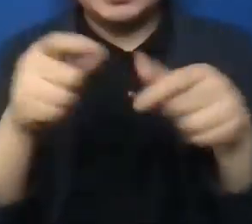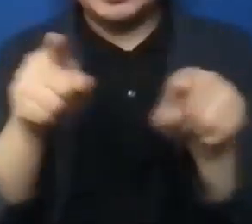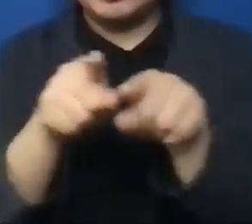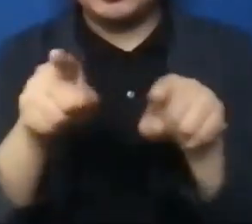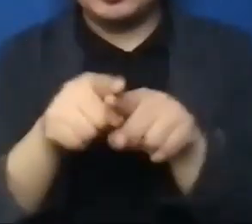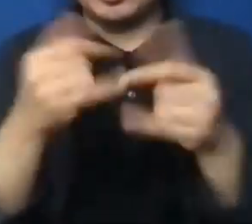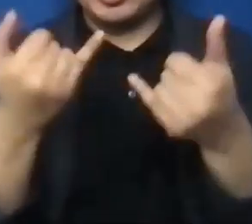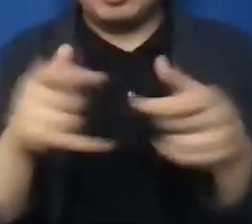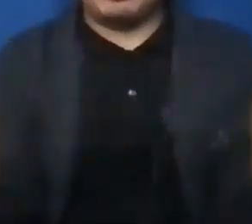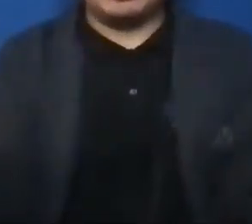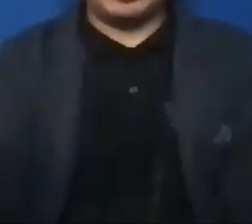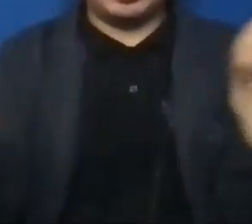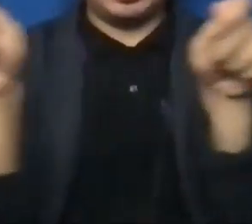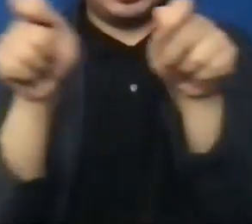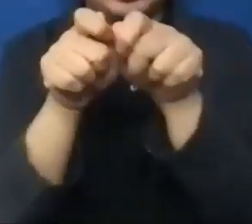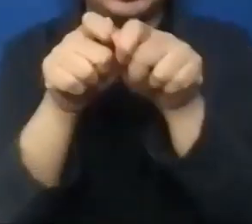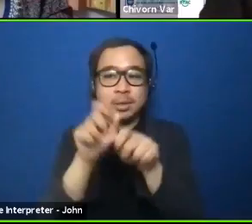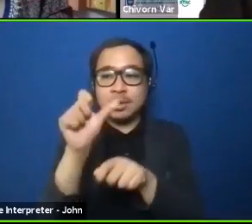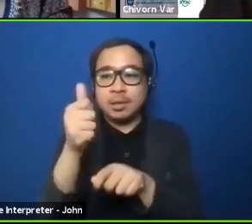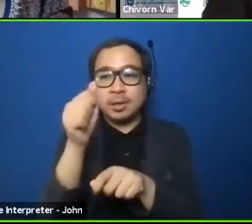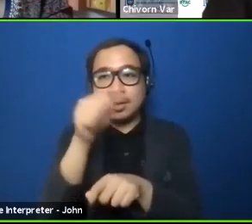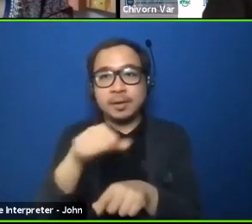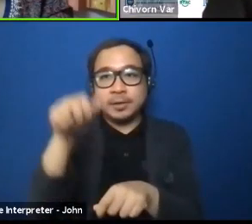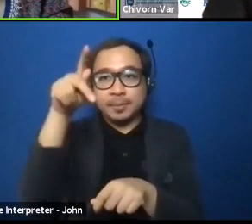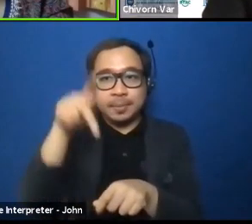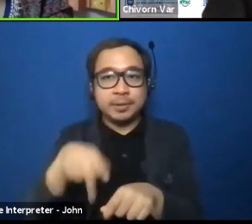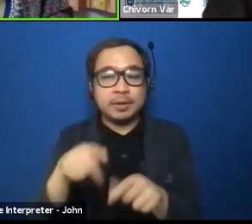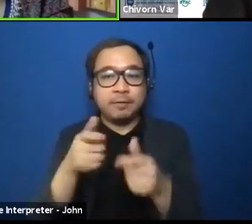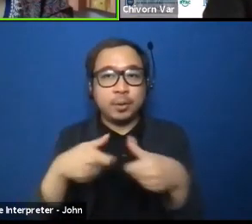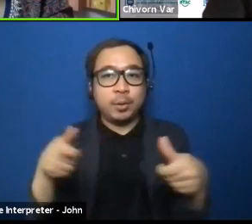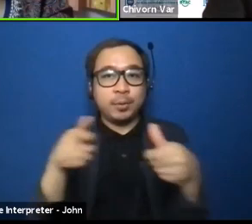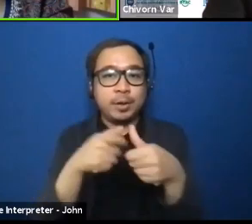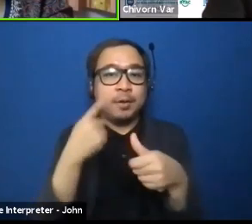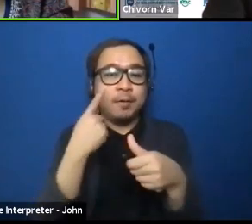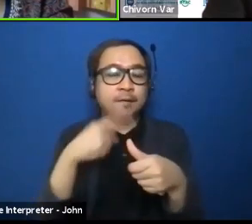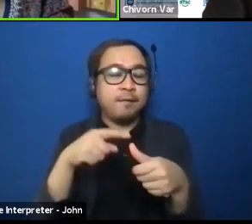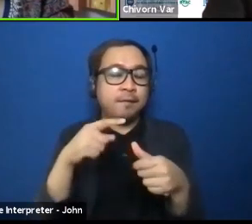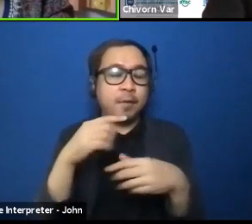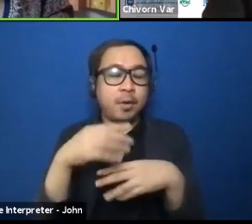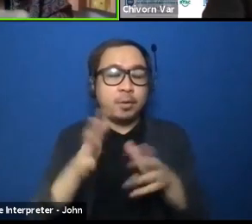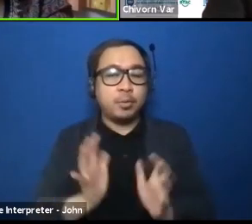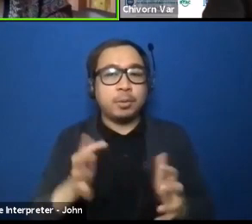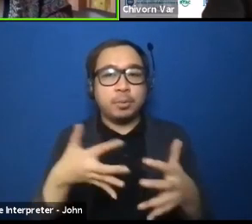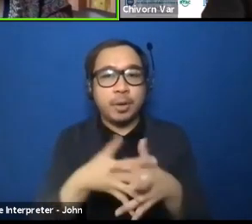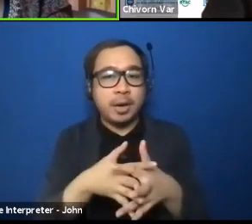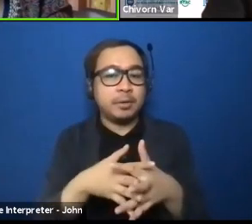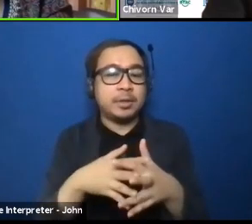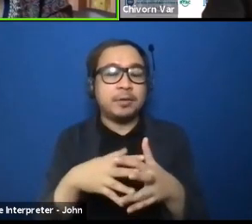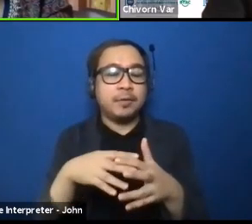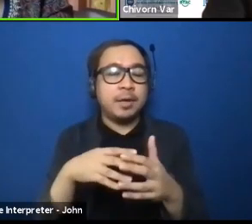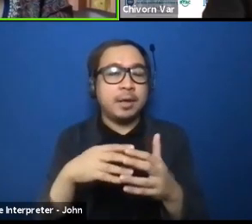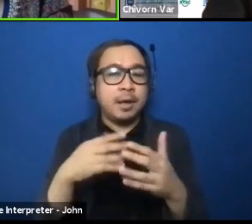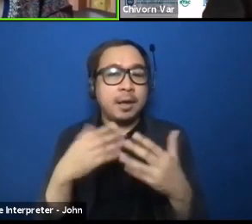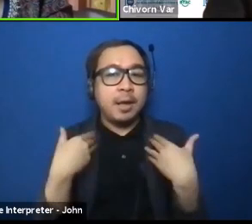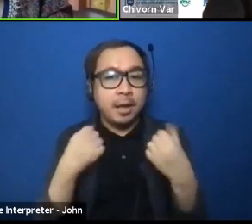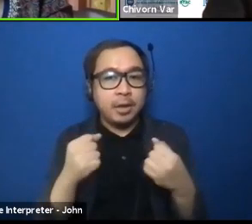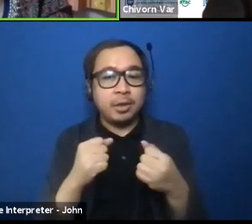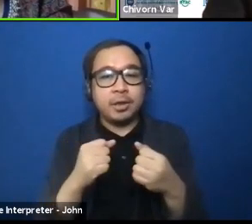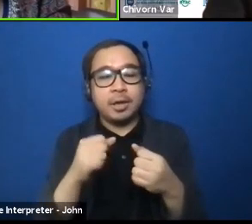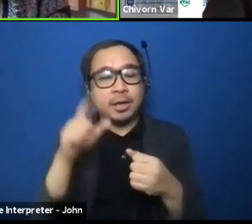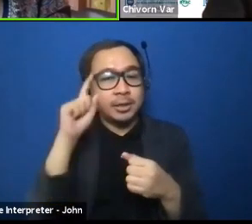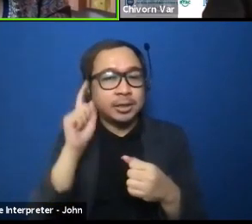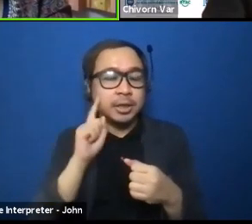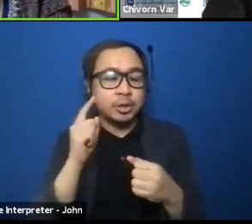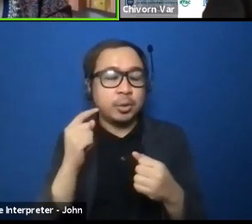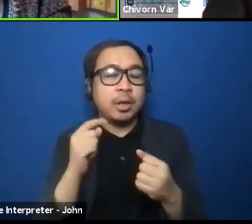curtains on the 10th Asia-Pacific Conference on Reproductive and Sexual Health and Rights. And from the CNS team and from my side,